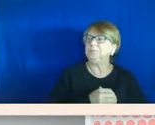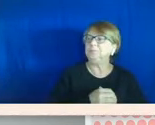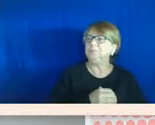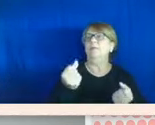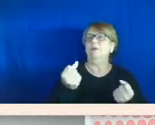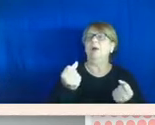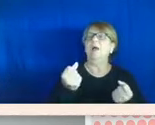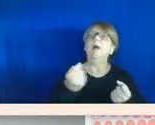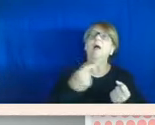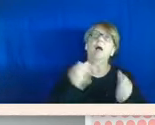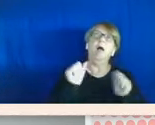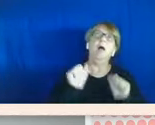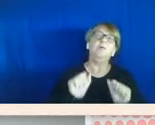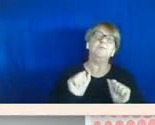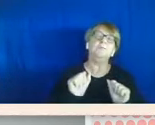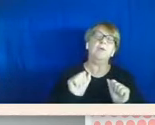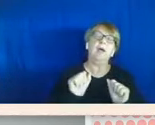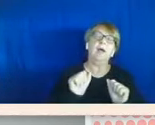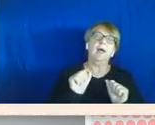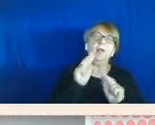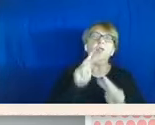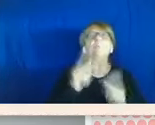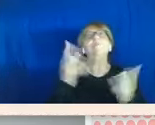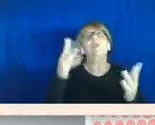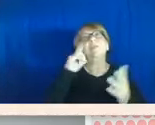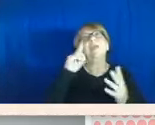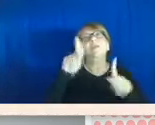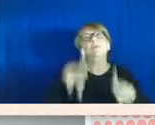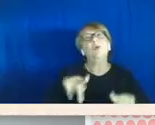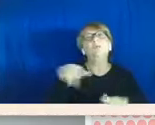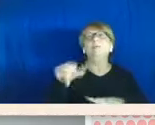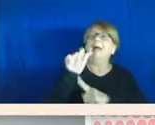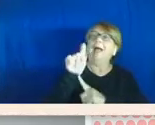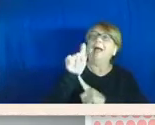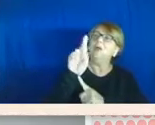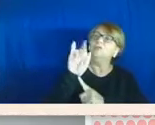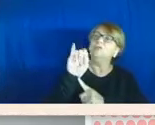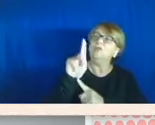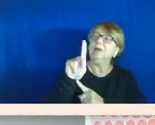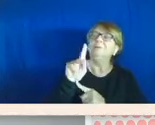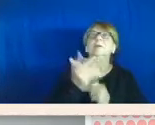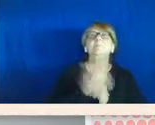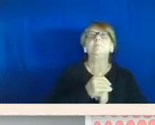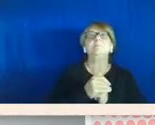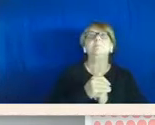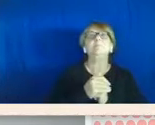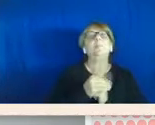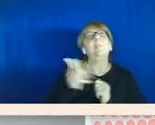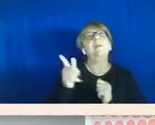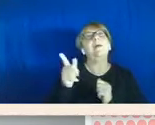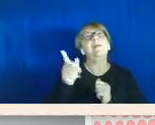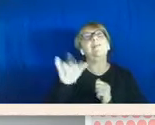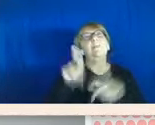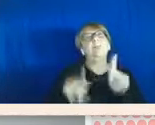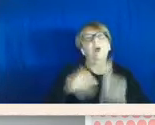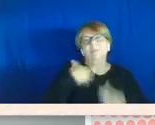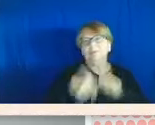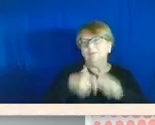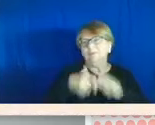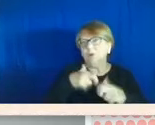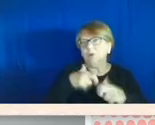can look at when we think of someone at risk of, they're someone who's having some difficulties. They might be having difficulties